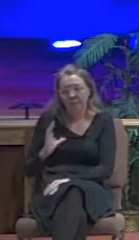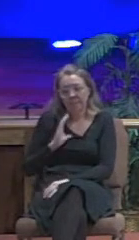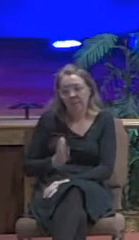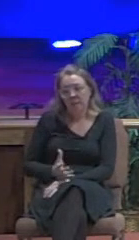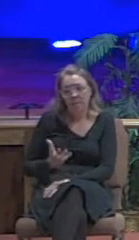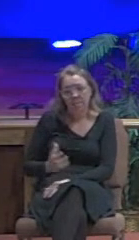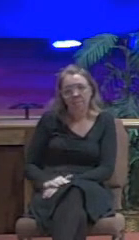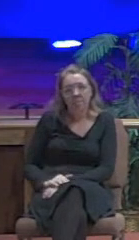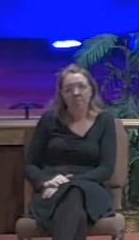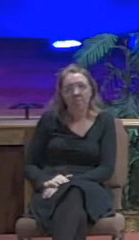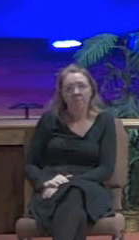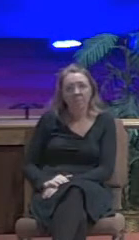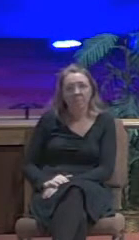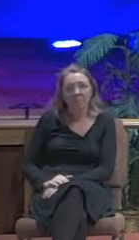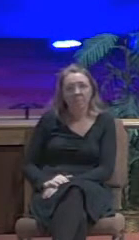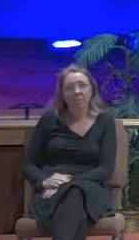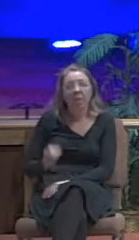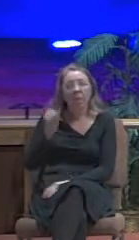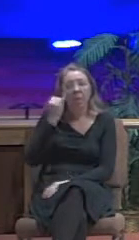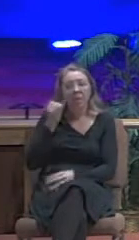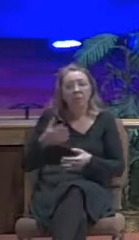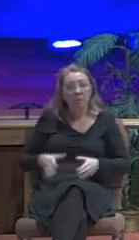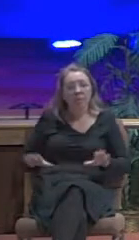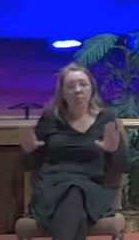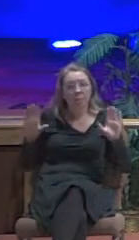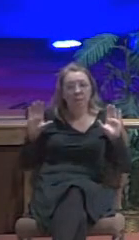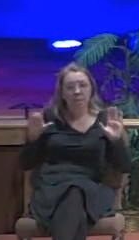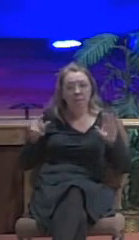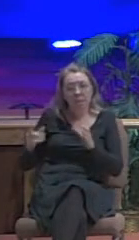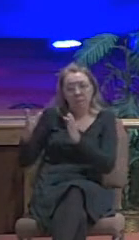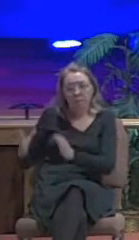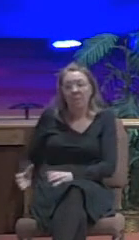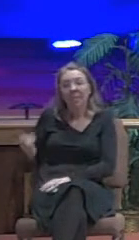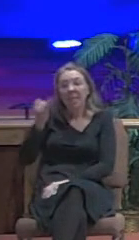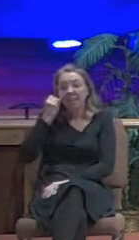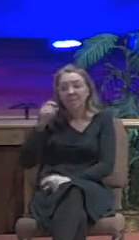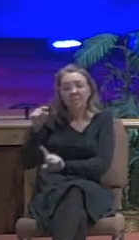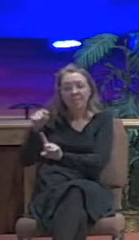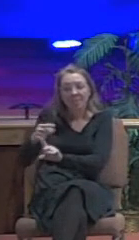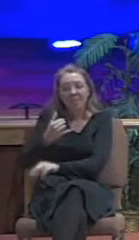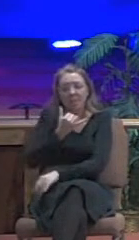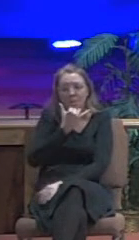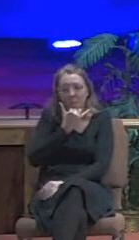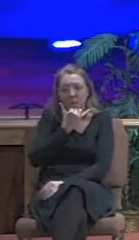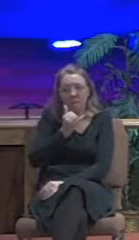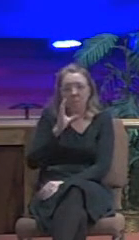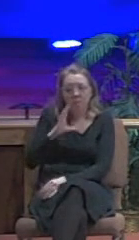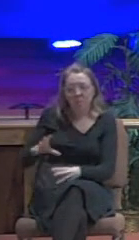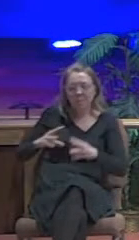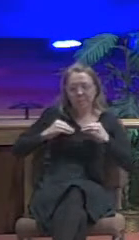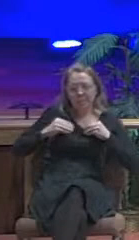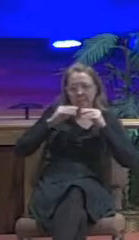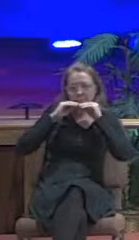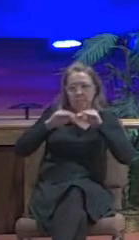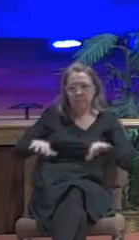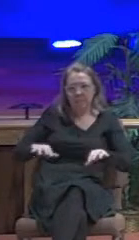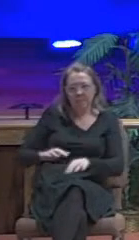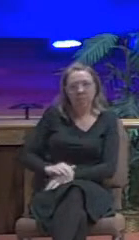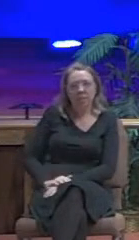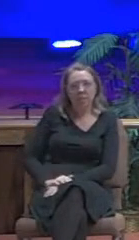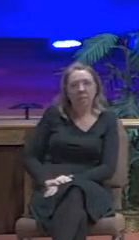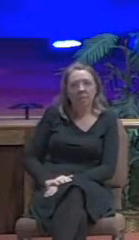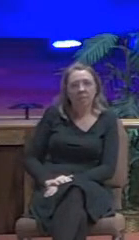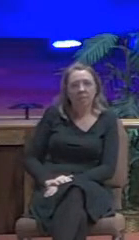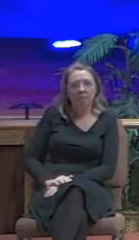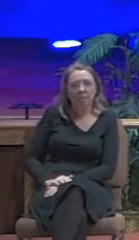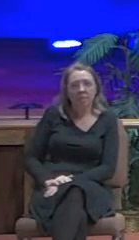When we submit, even when that person is wrong, we receive the blessings. But guess what happens when we don't